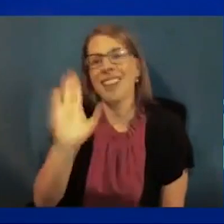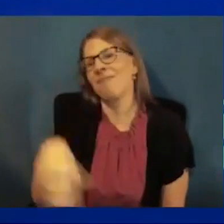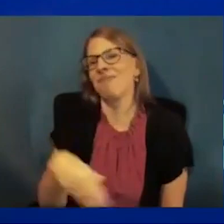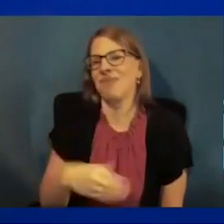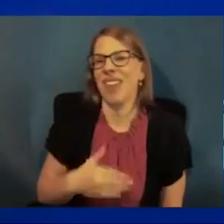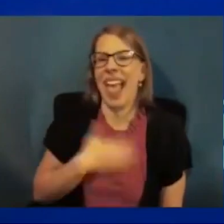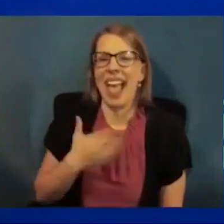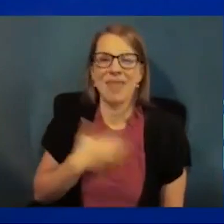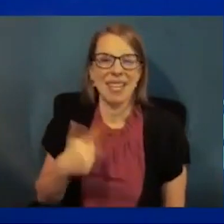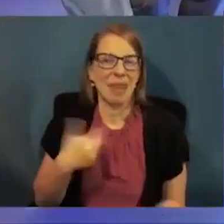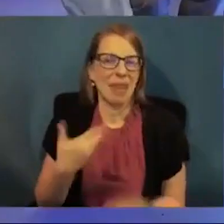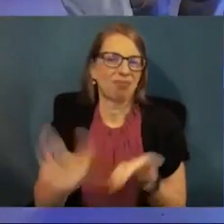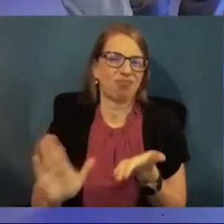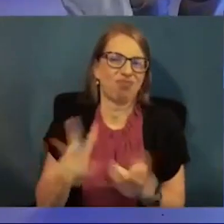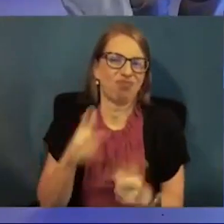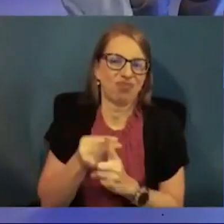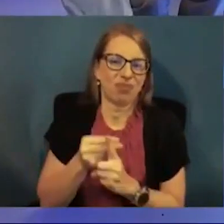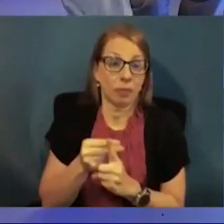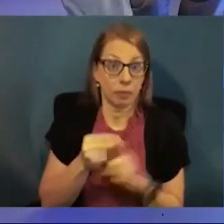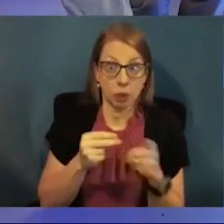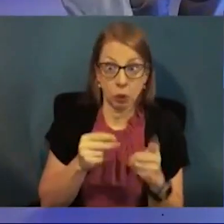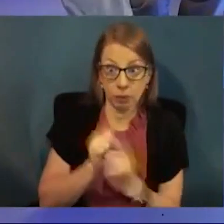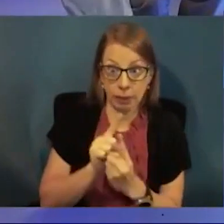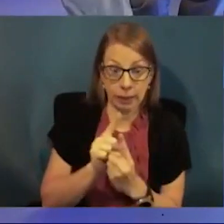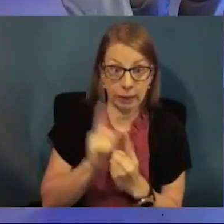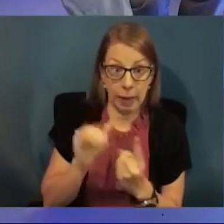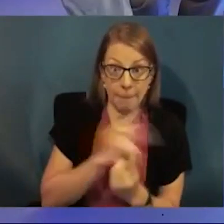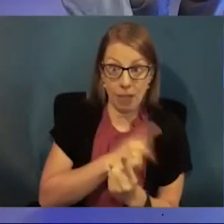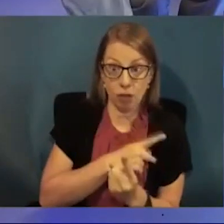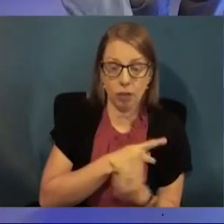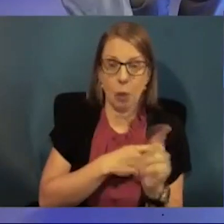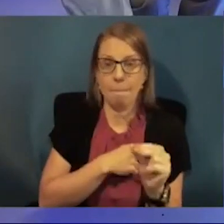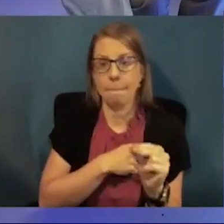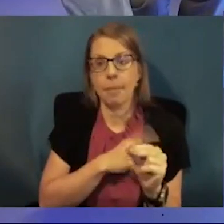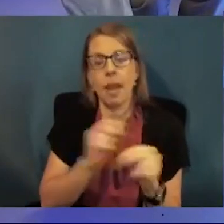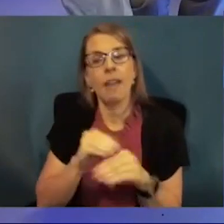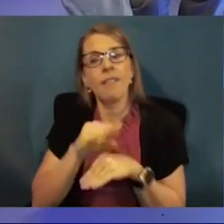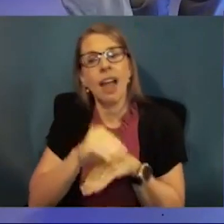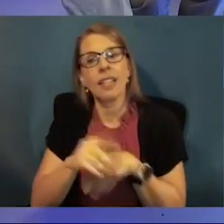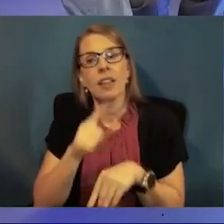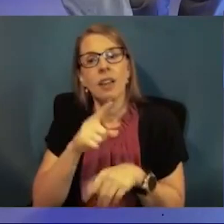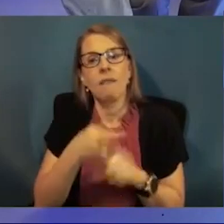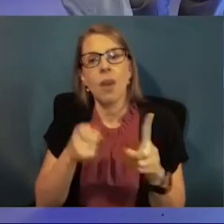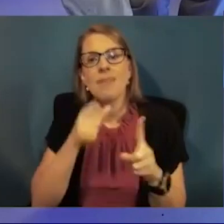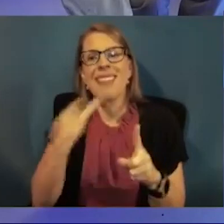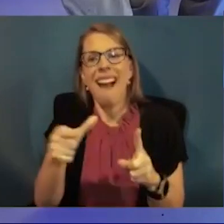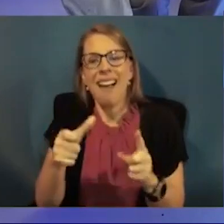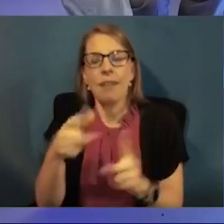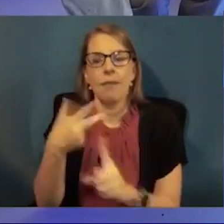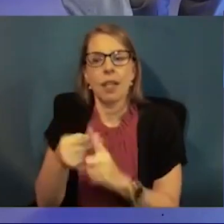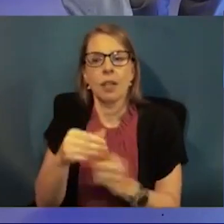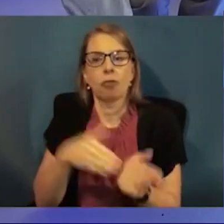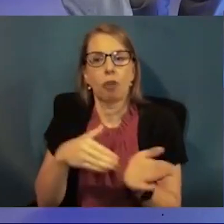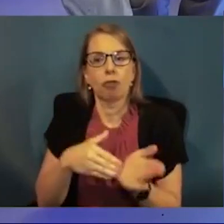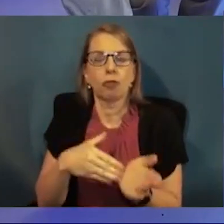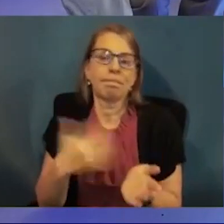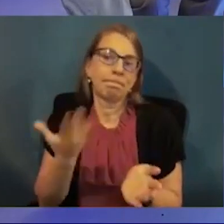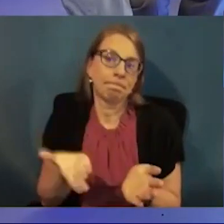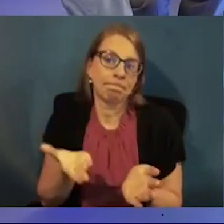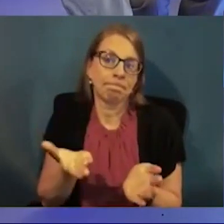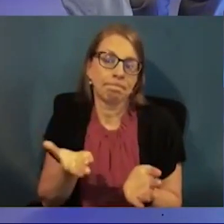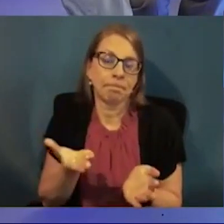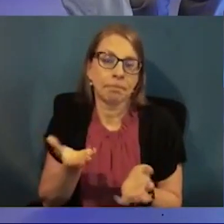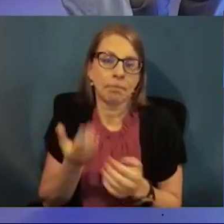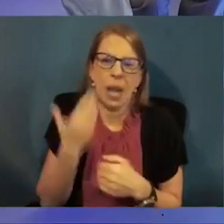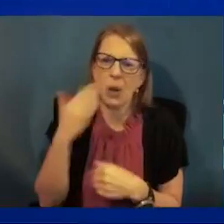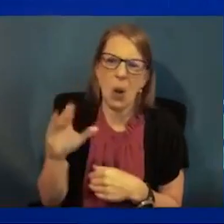Yeah. How about you, Hawk? No. What about taking advice from an unvaccinated physician? Yeah, I don't know why that person's